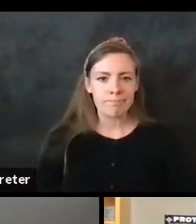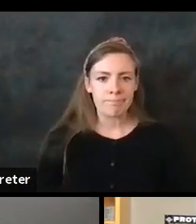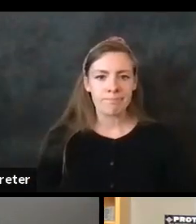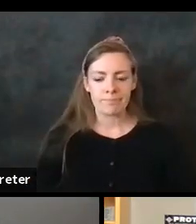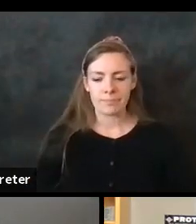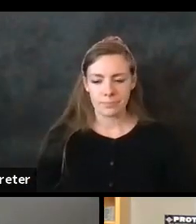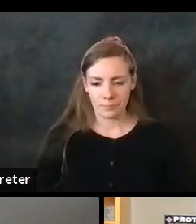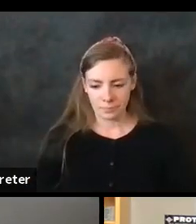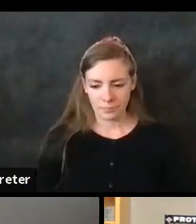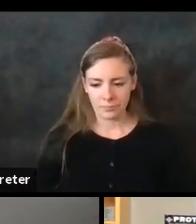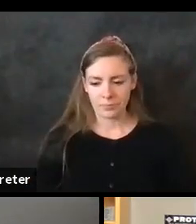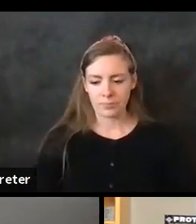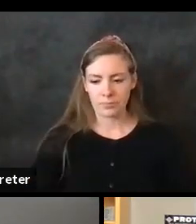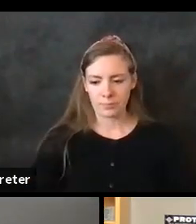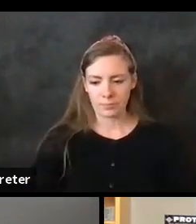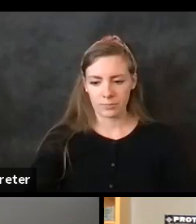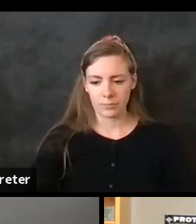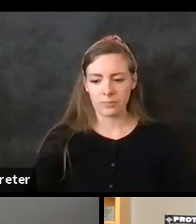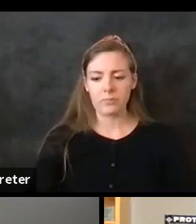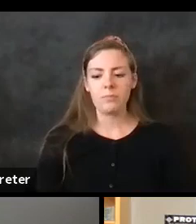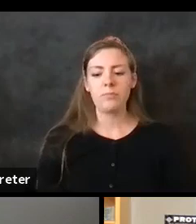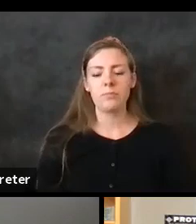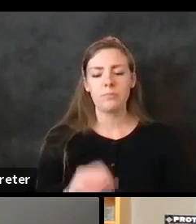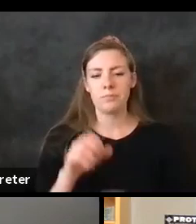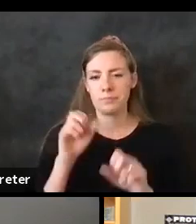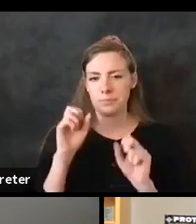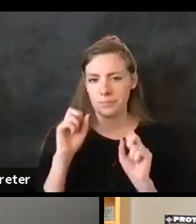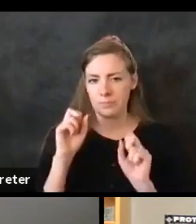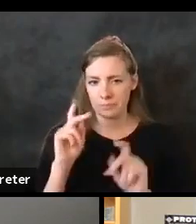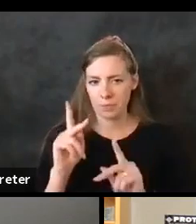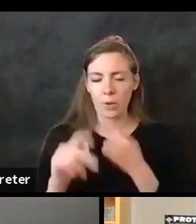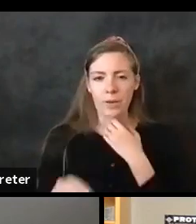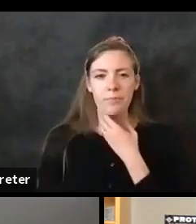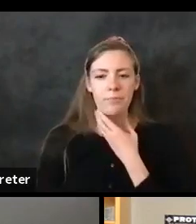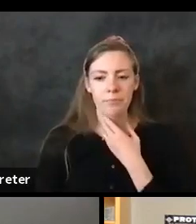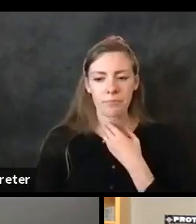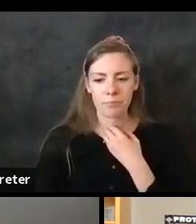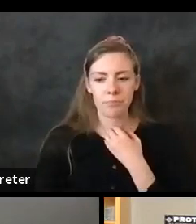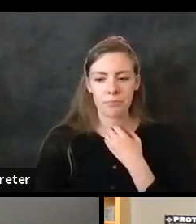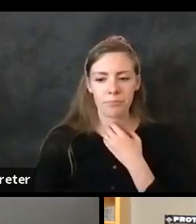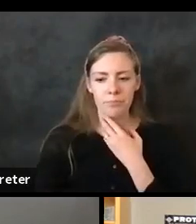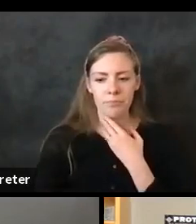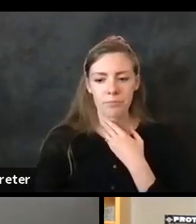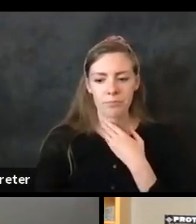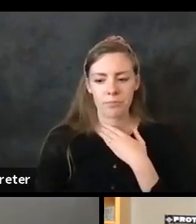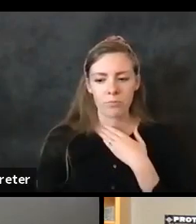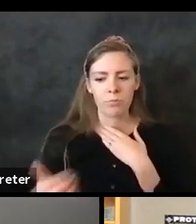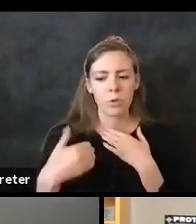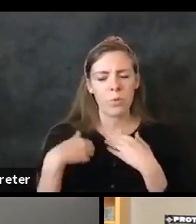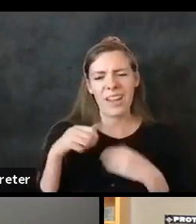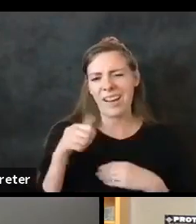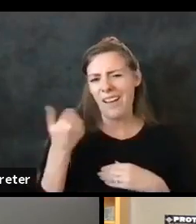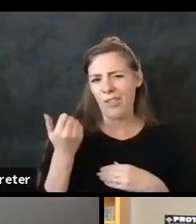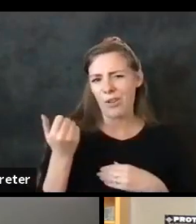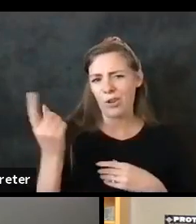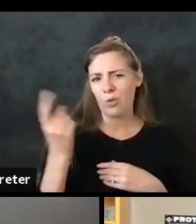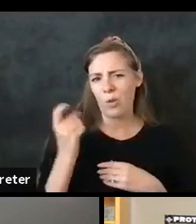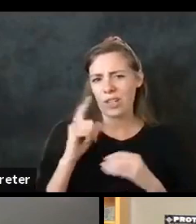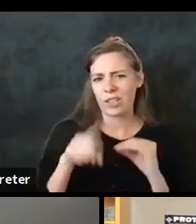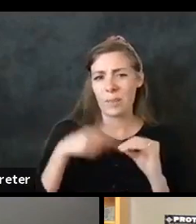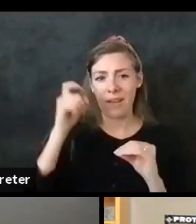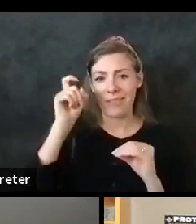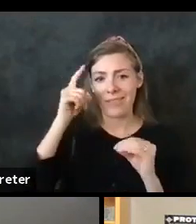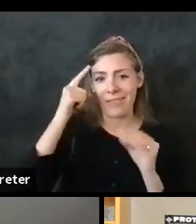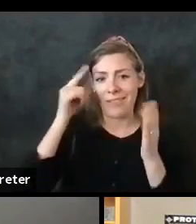Okay. And we also continue to get some questions too about the governor's laid out the possibility